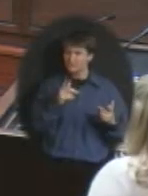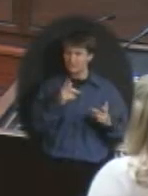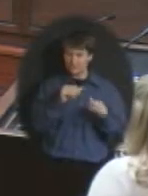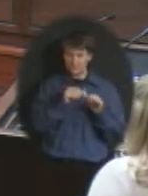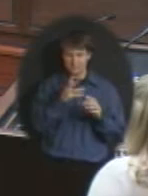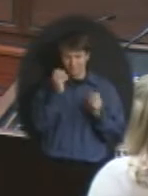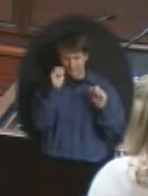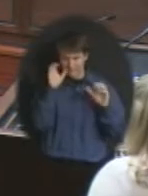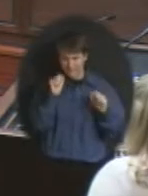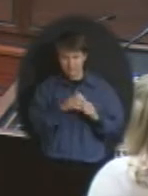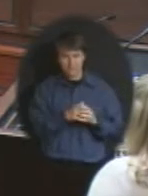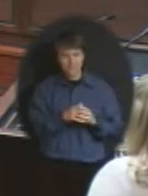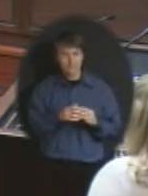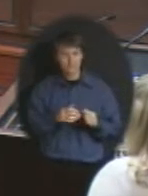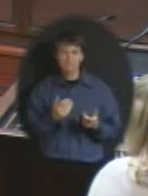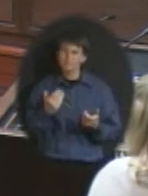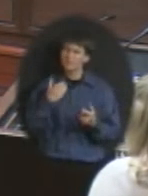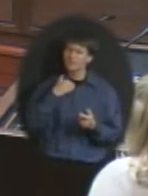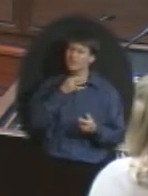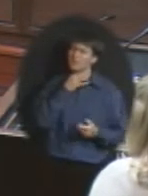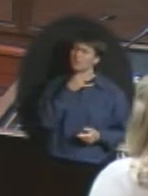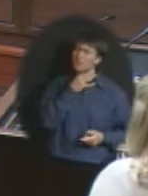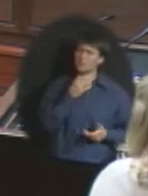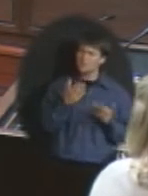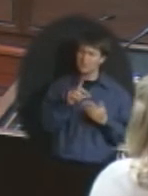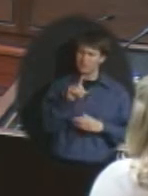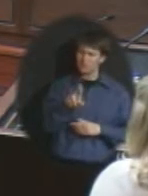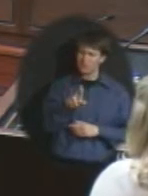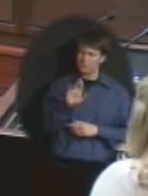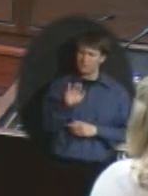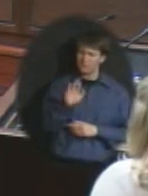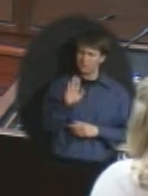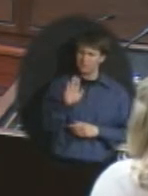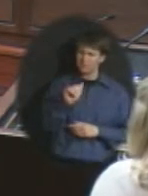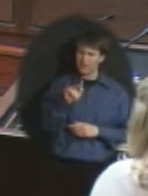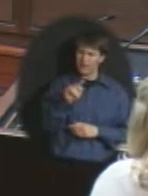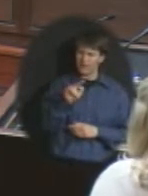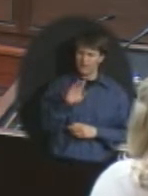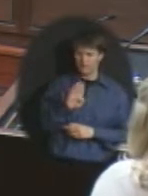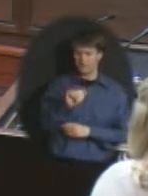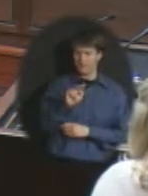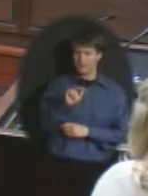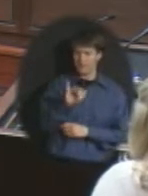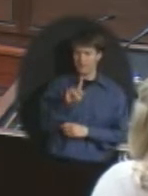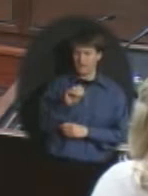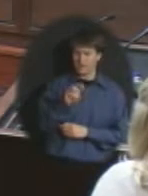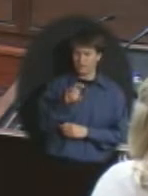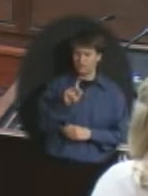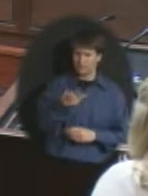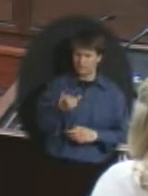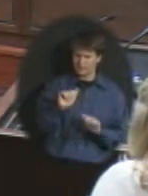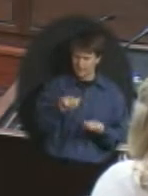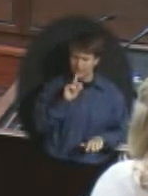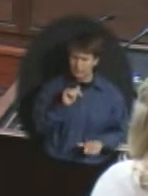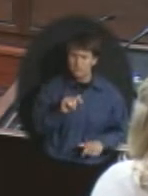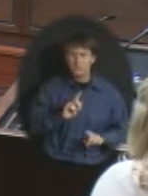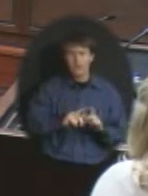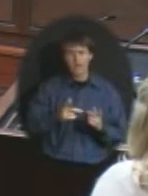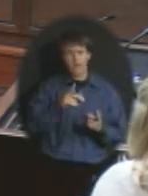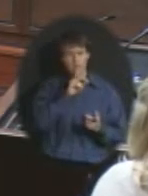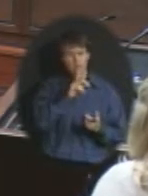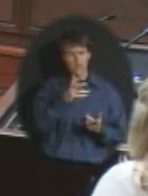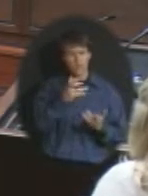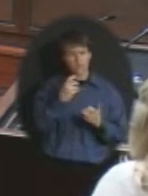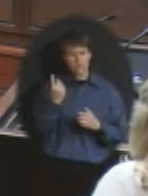I have a question, but maybe Dr. Banikowski, who will answer it. I would like somebody to speak